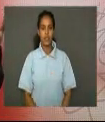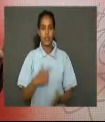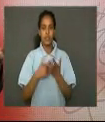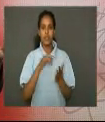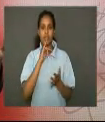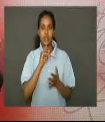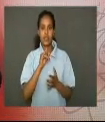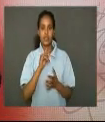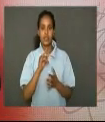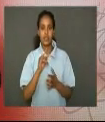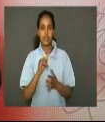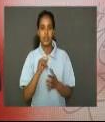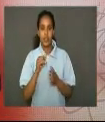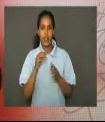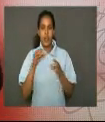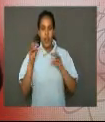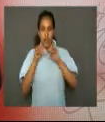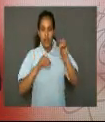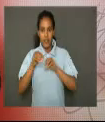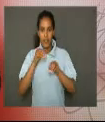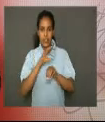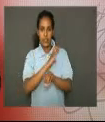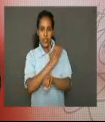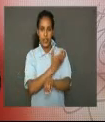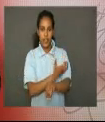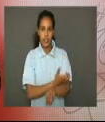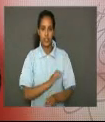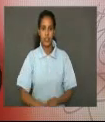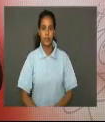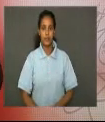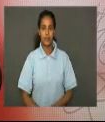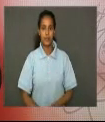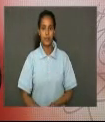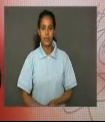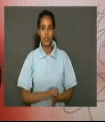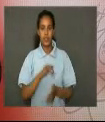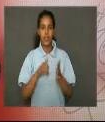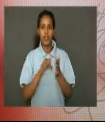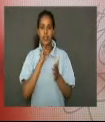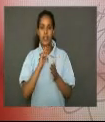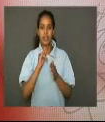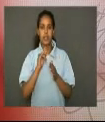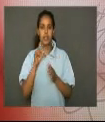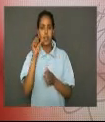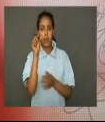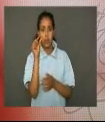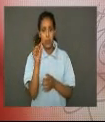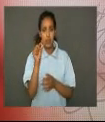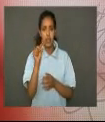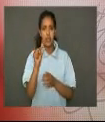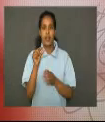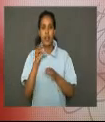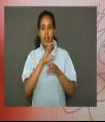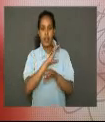This is known as activation energy. It is the minimum